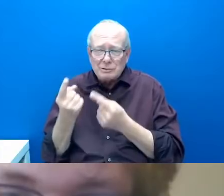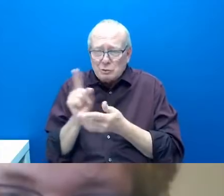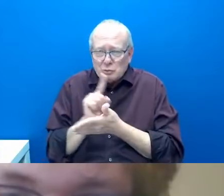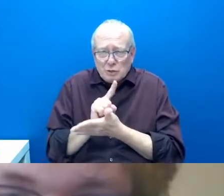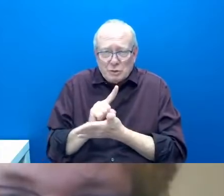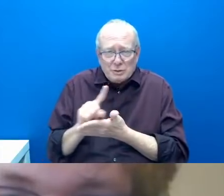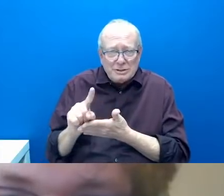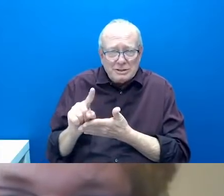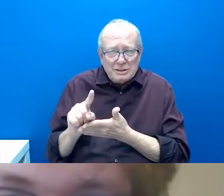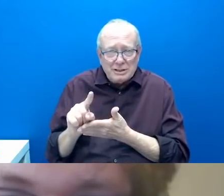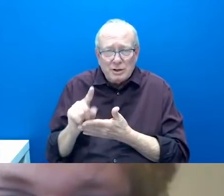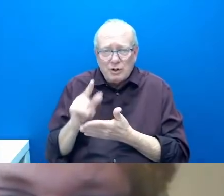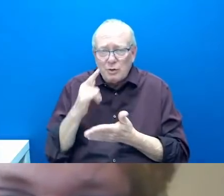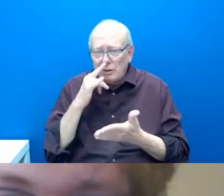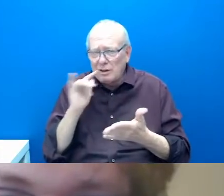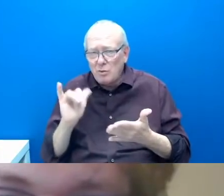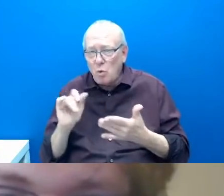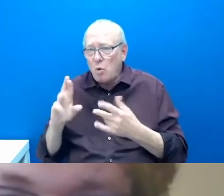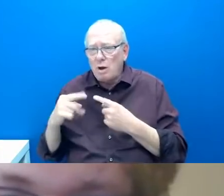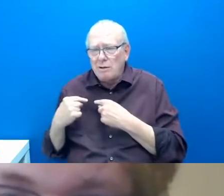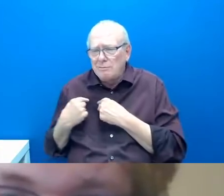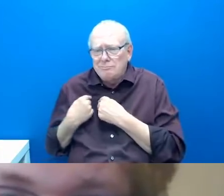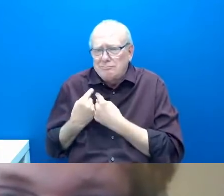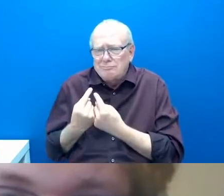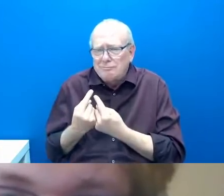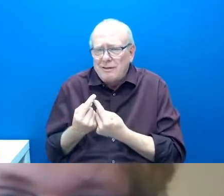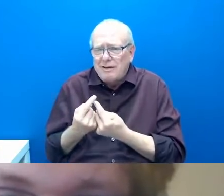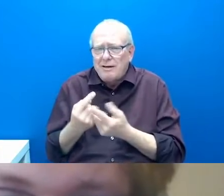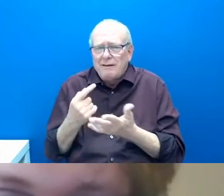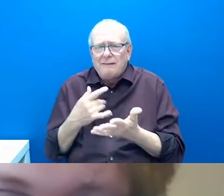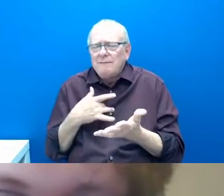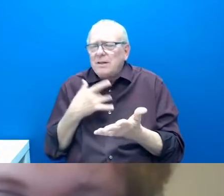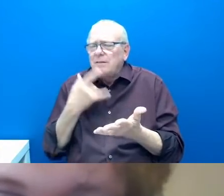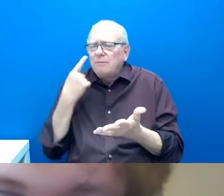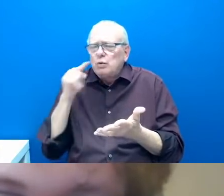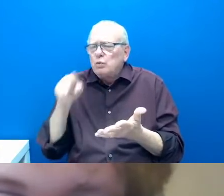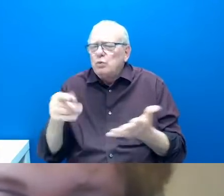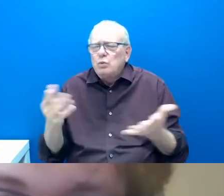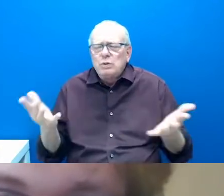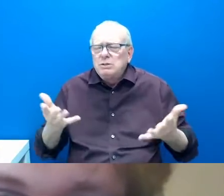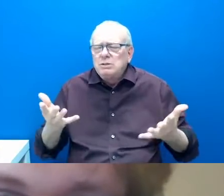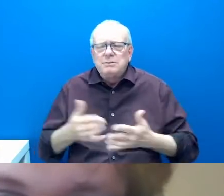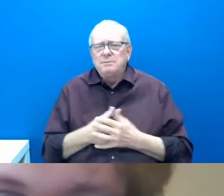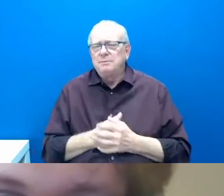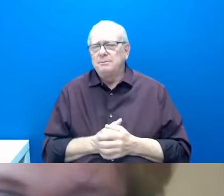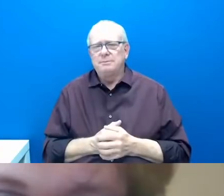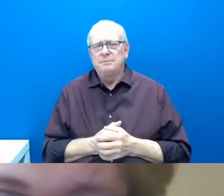week in particular, but more so the last while has been like for you.